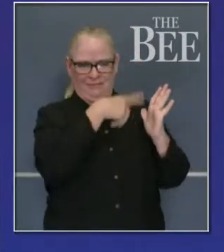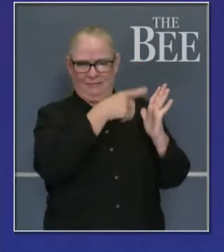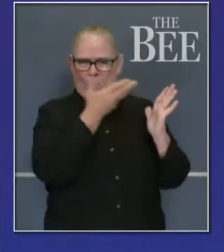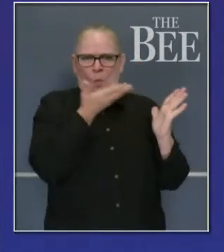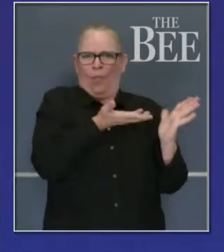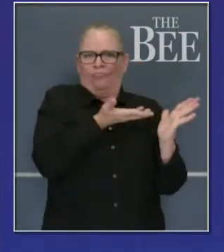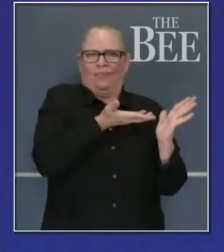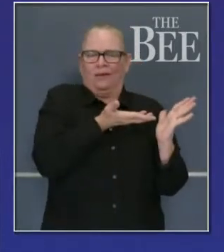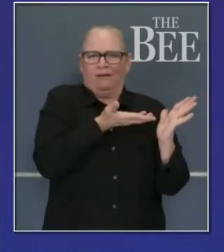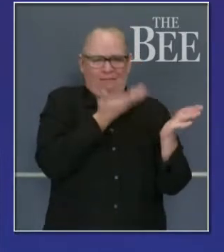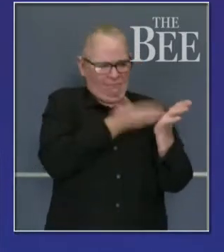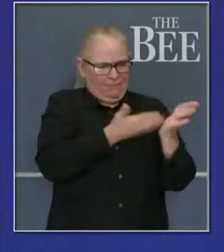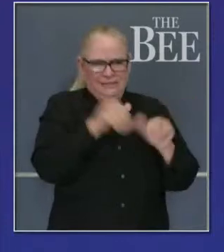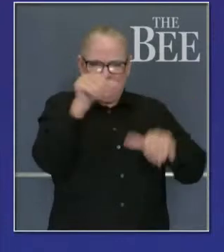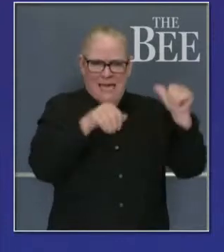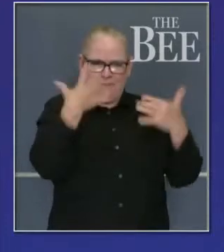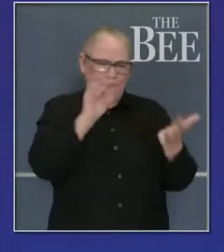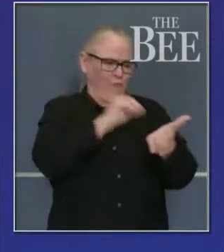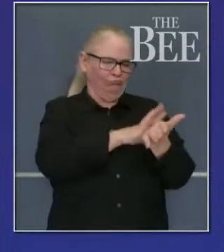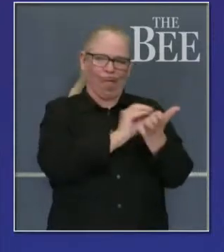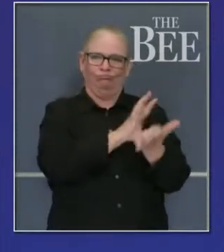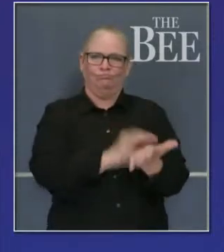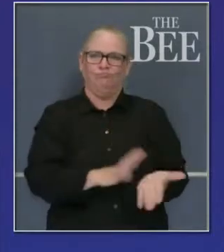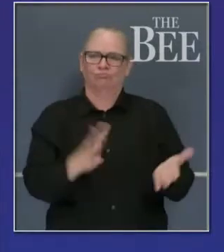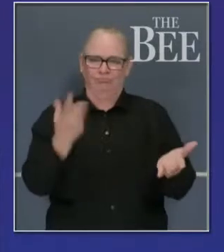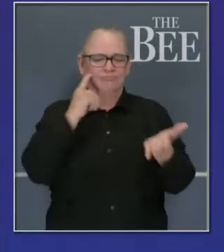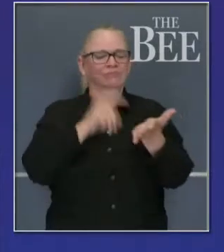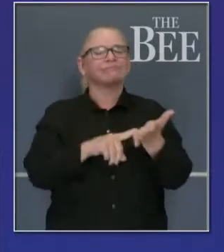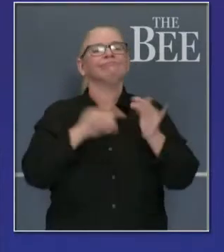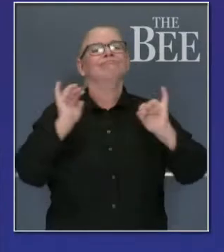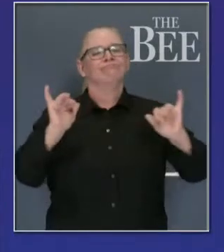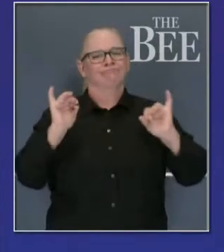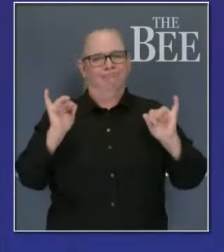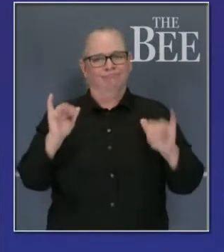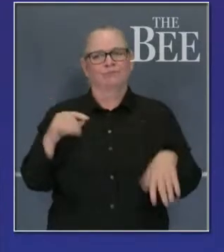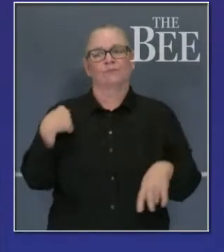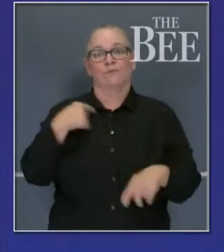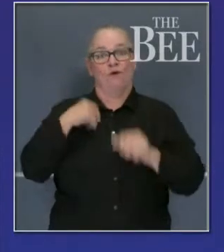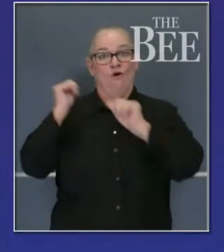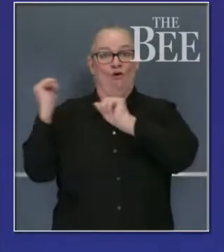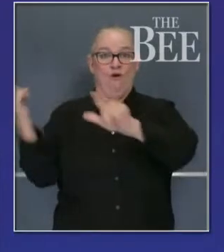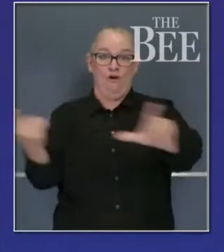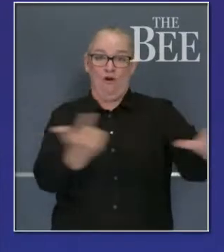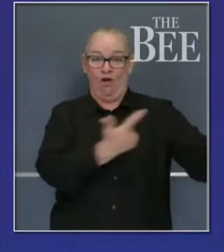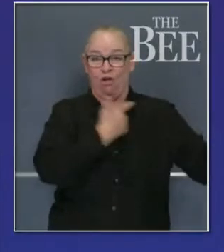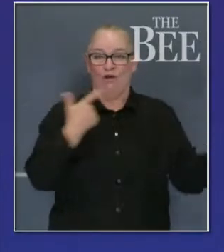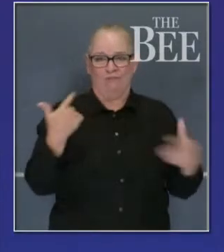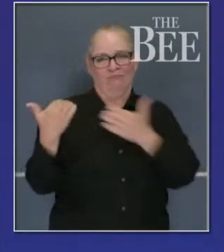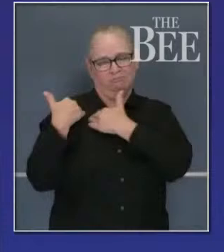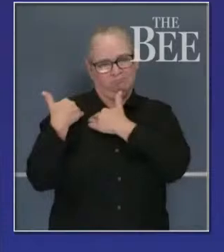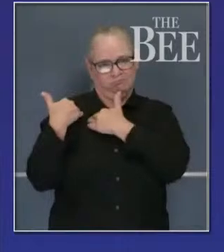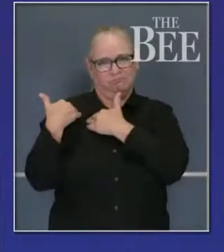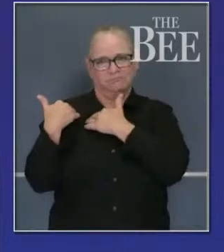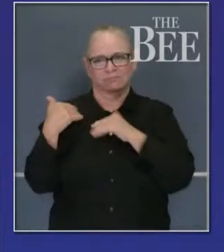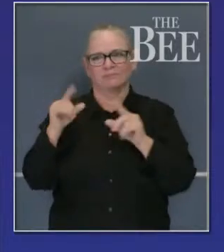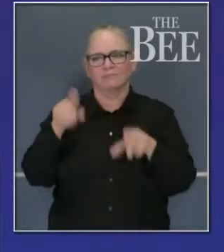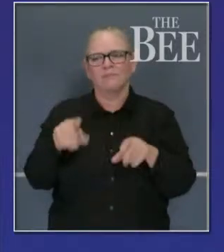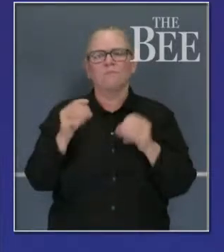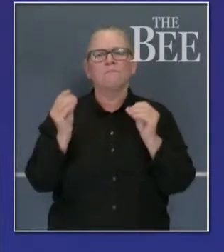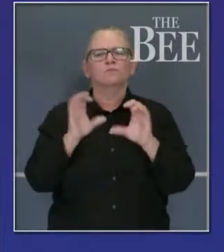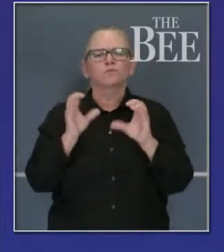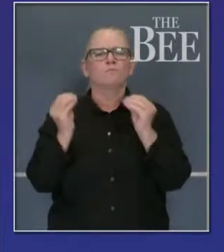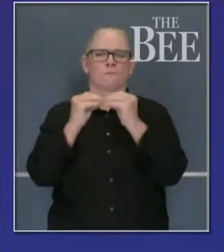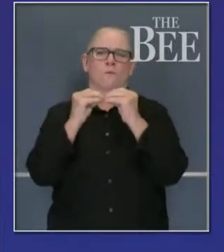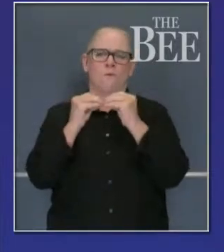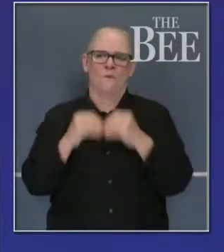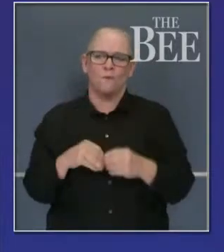we certainly acknowledge them, and we acknowledge our responsibility to do more still in this space. Why? Well, you can see from